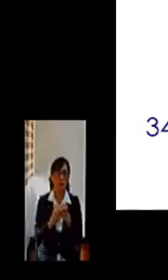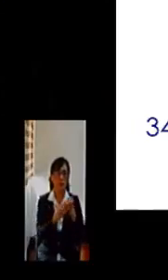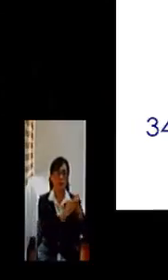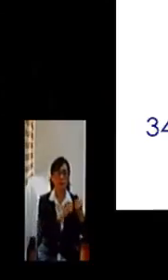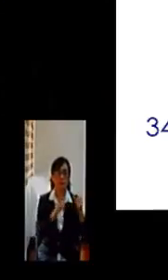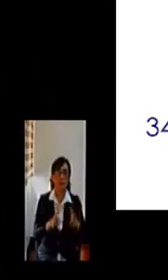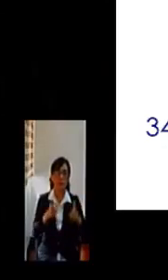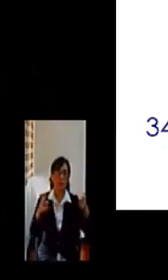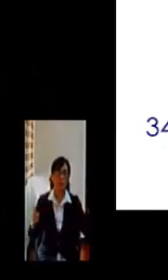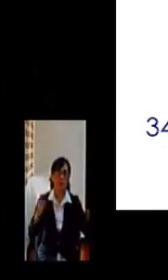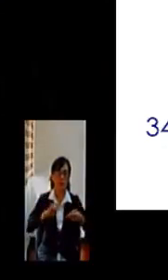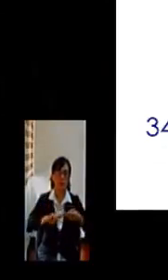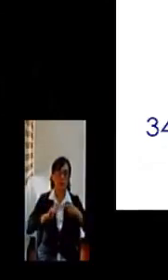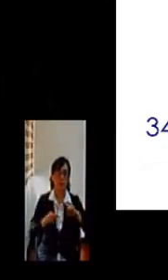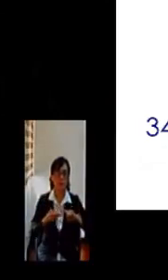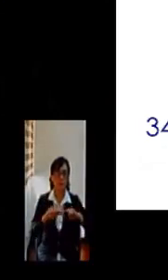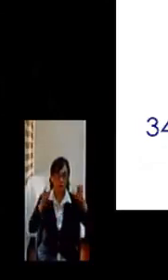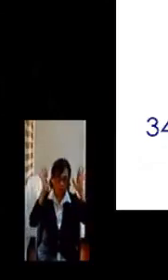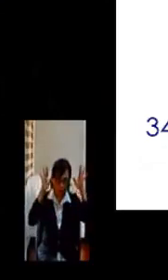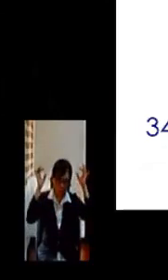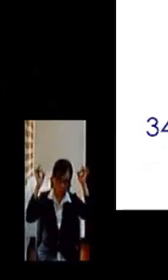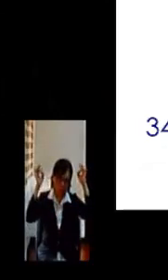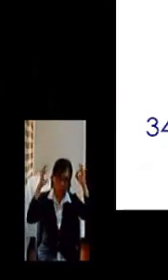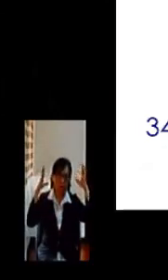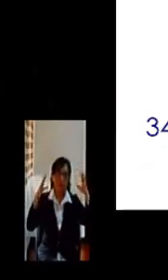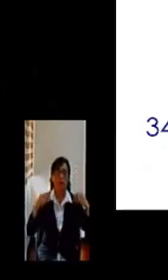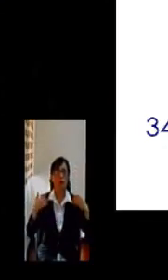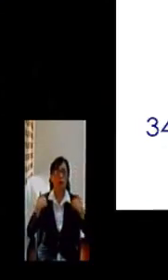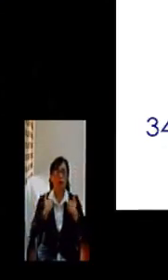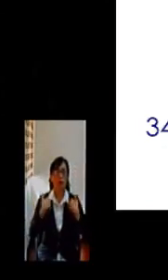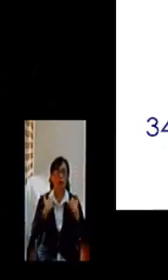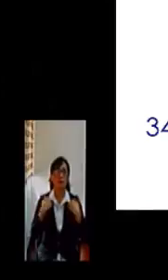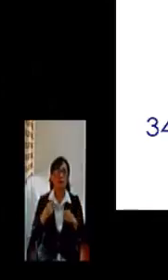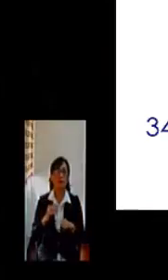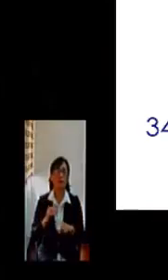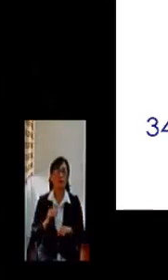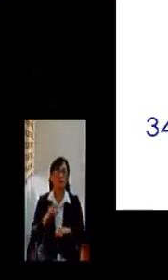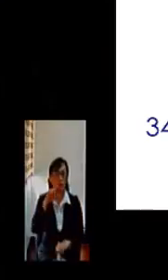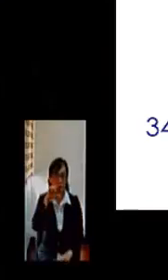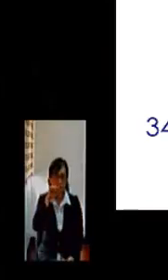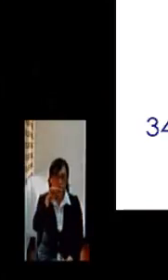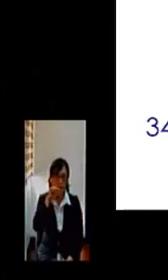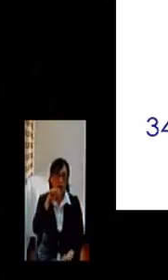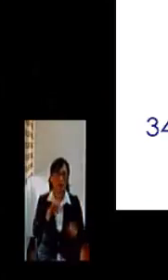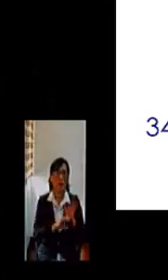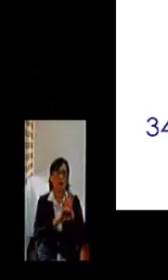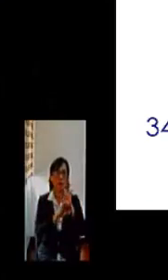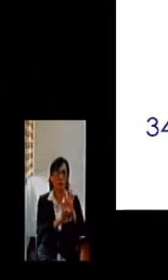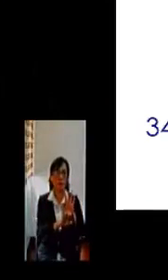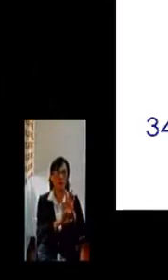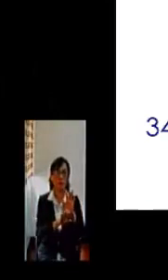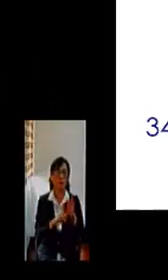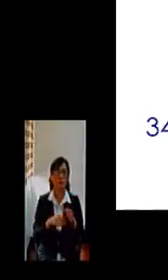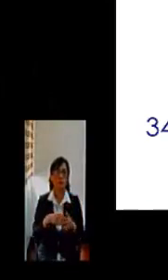of critically endangered and endangered species of birds, for example, which is